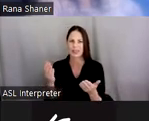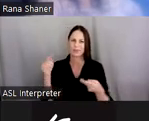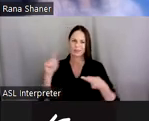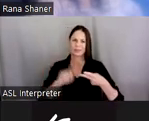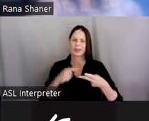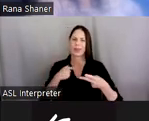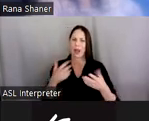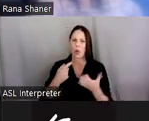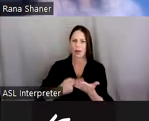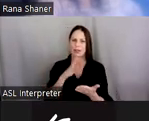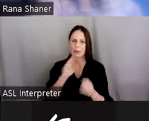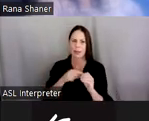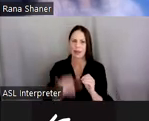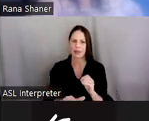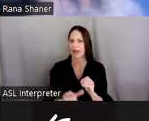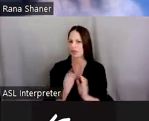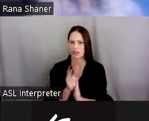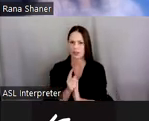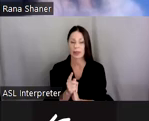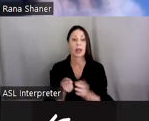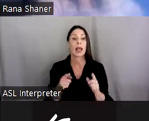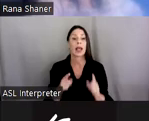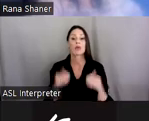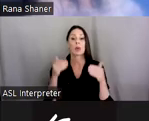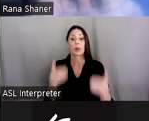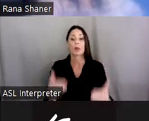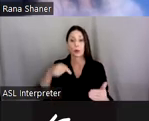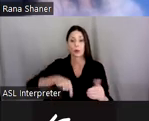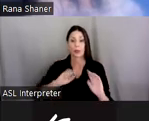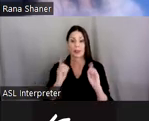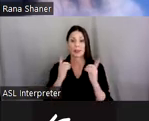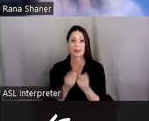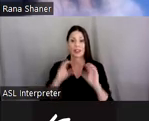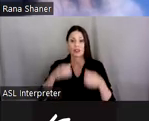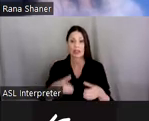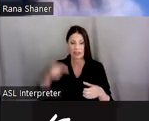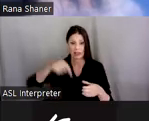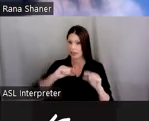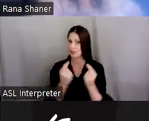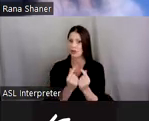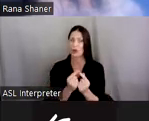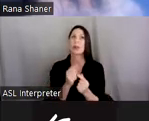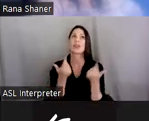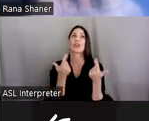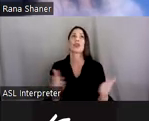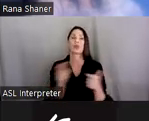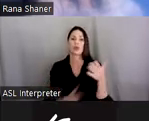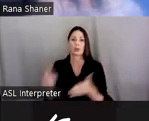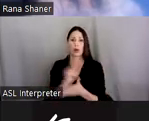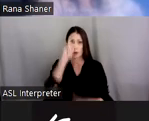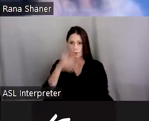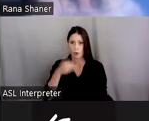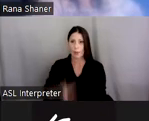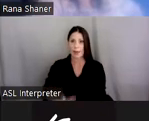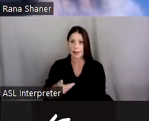As we move forward with this division, this group, all of you, is a huge priority for me.